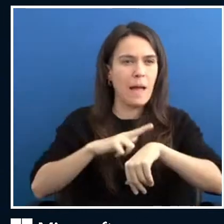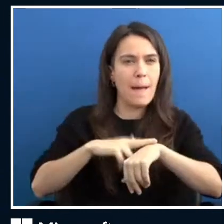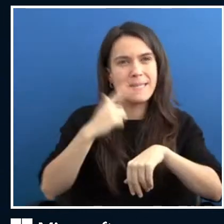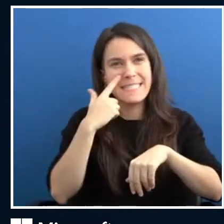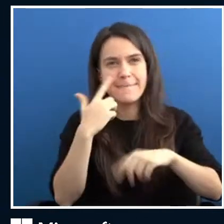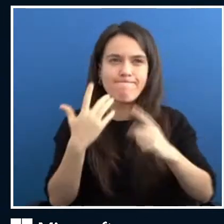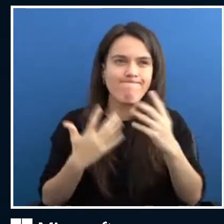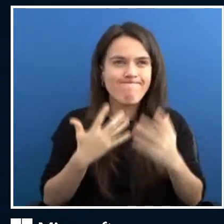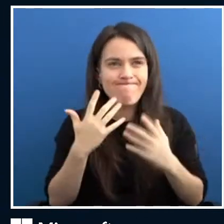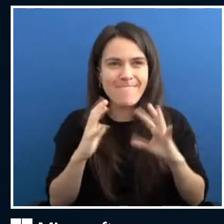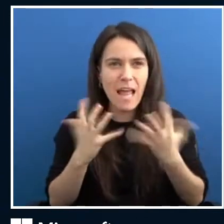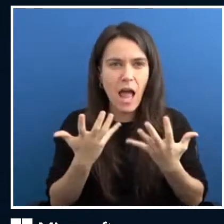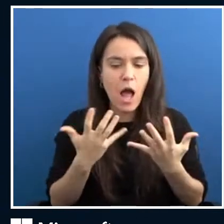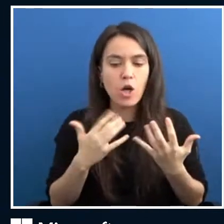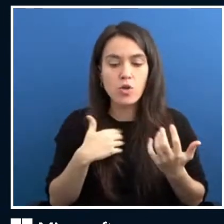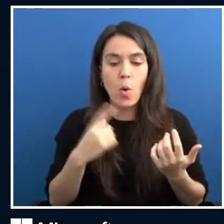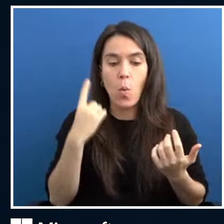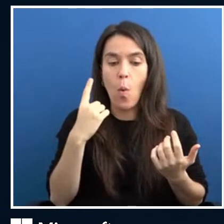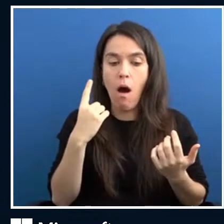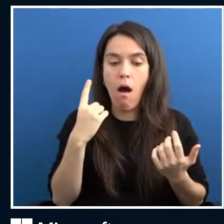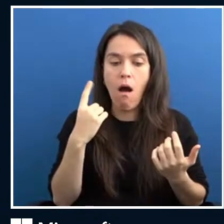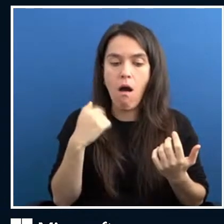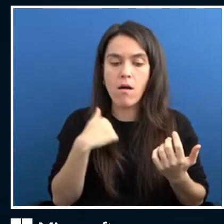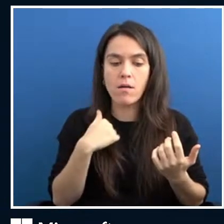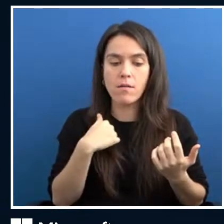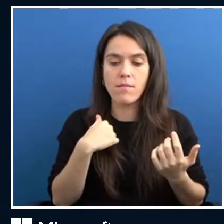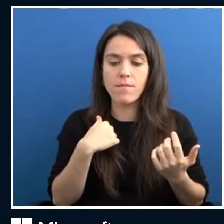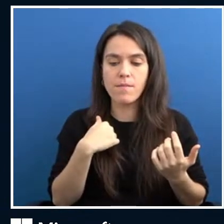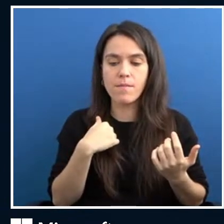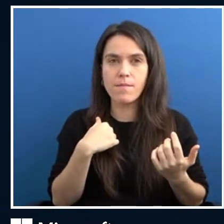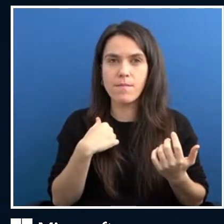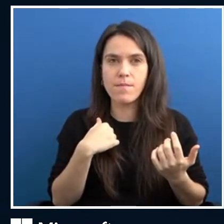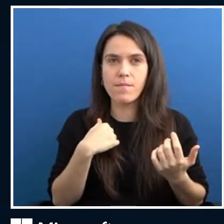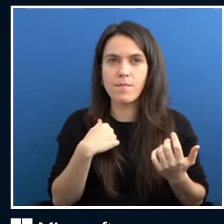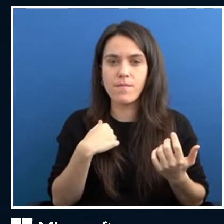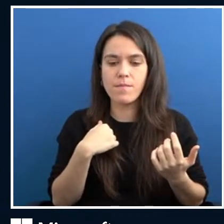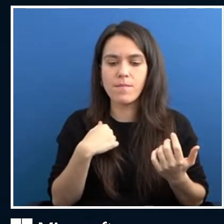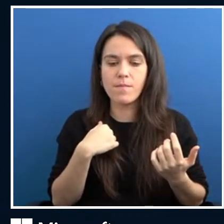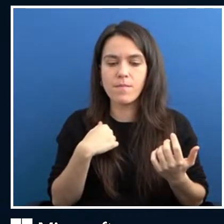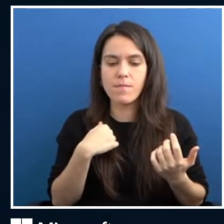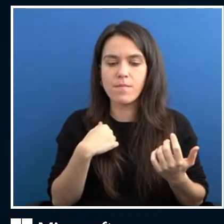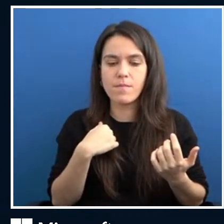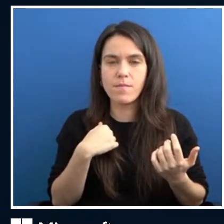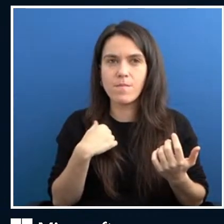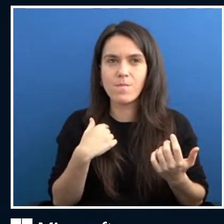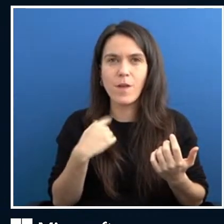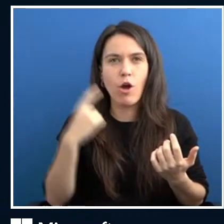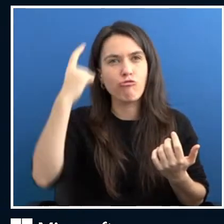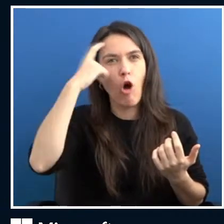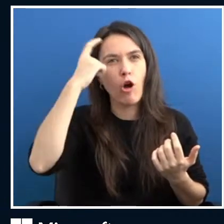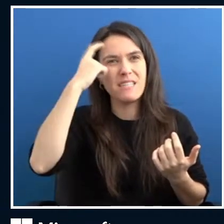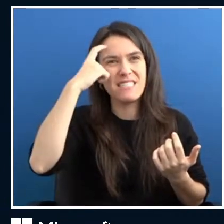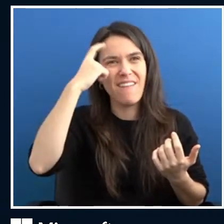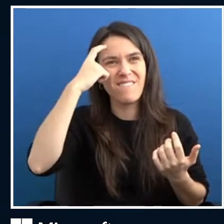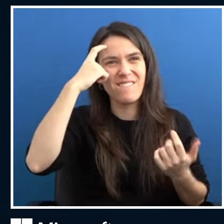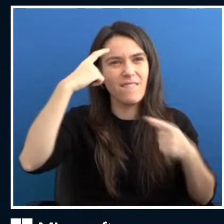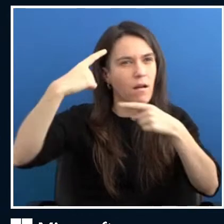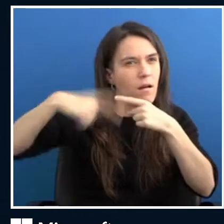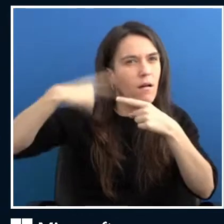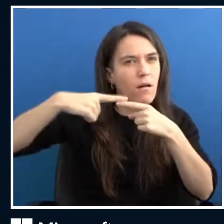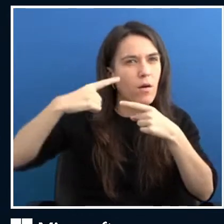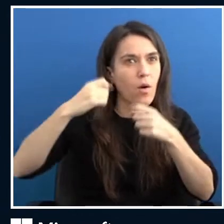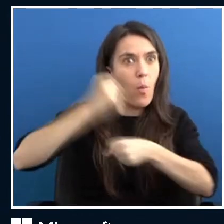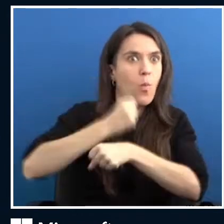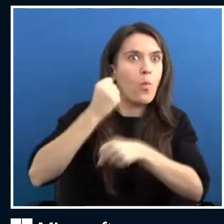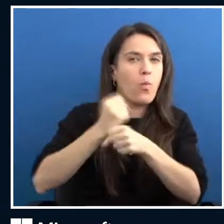us, the bigger thing is what I call as cognitive dependencies and cognitive overload. Yes. So cognitive dependencies, meaning that